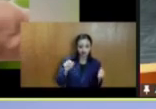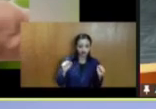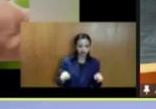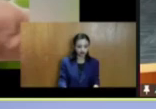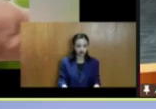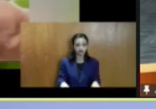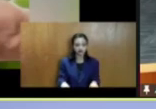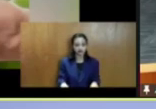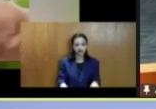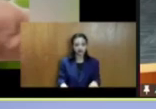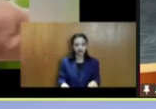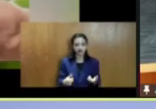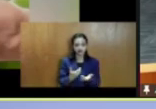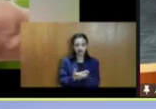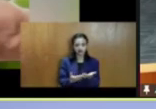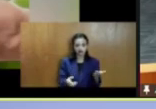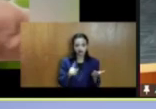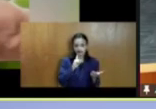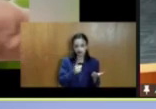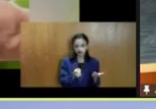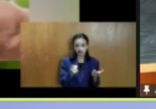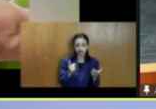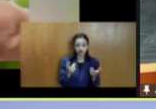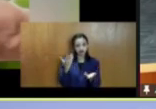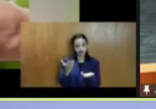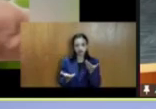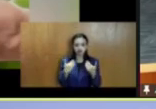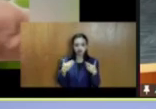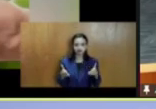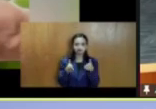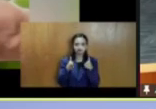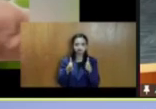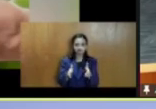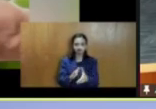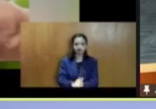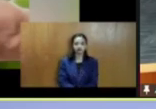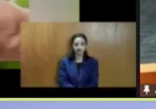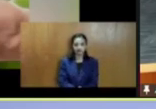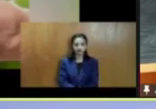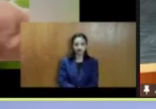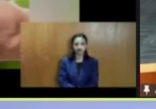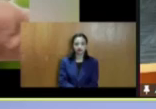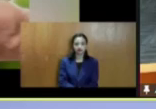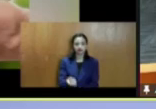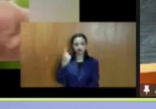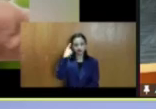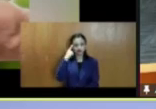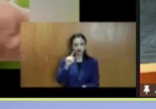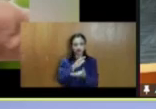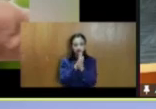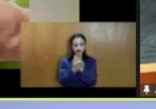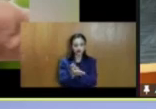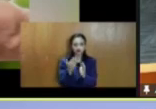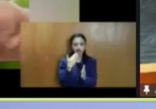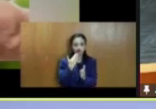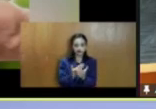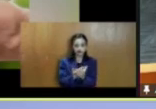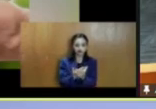that materials will actually cycle, so we won't have waste. Byproducts of one sector will become inputs for